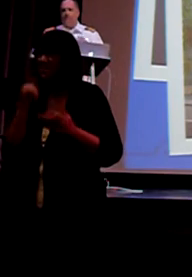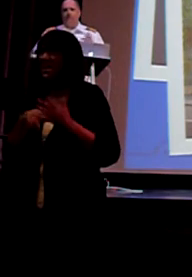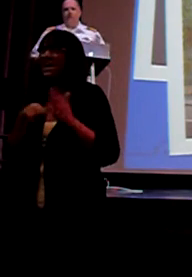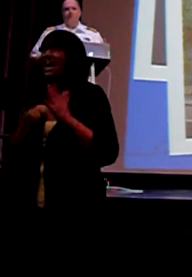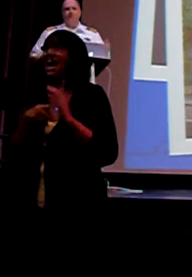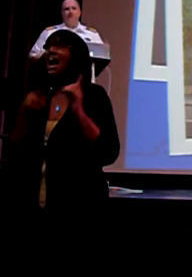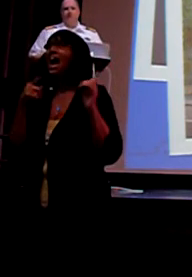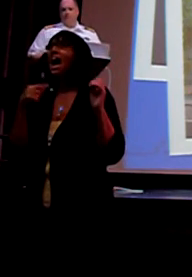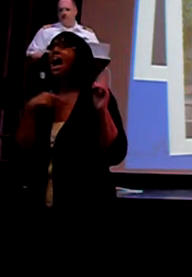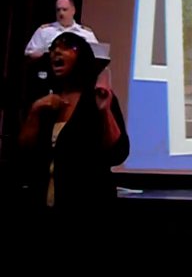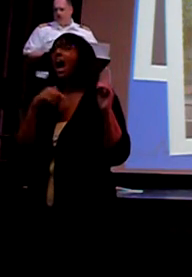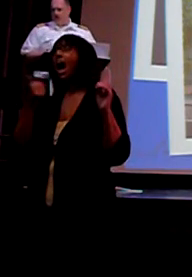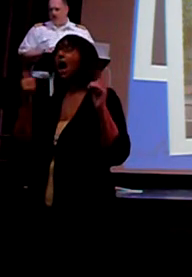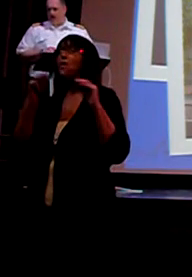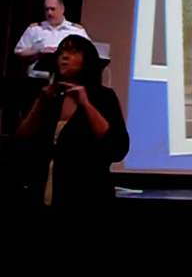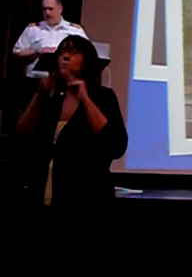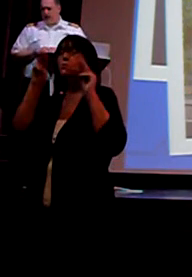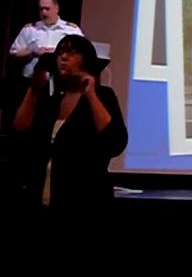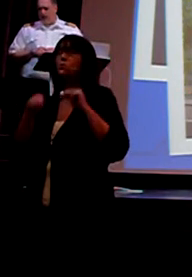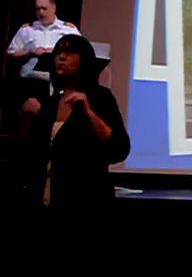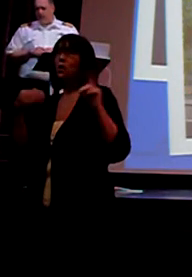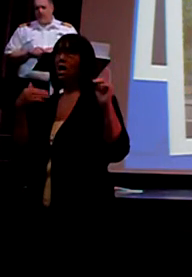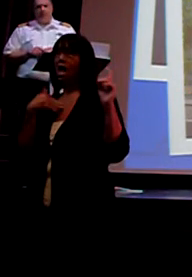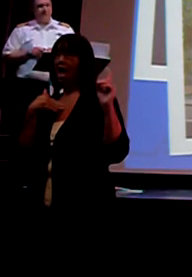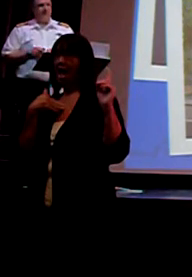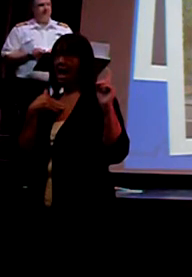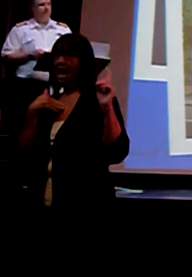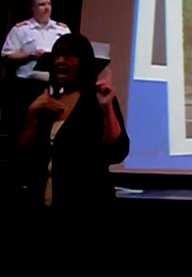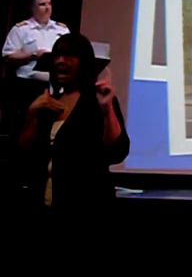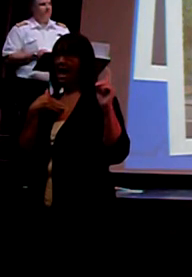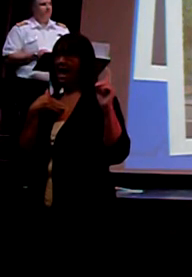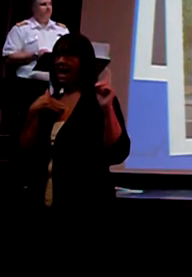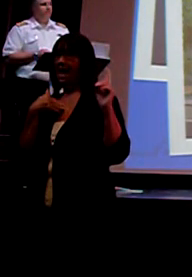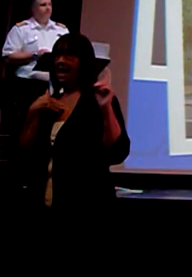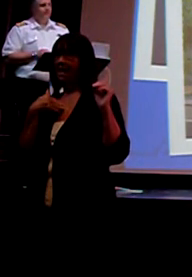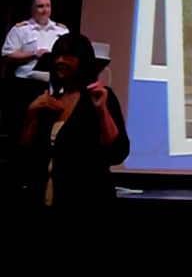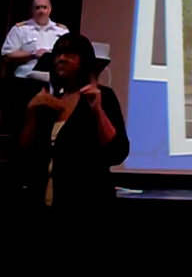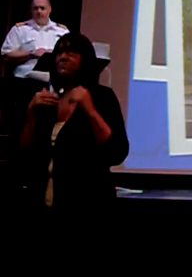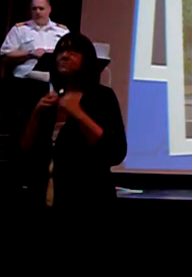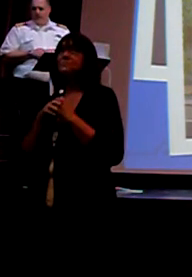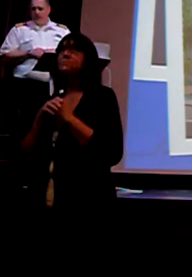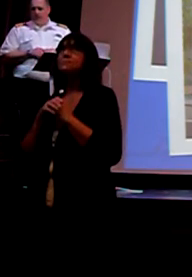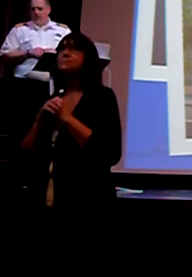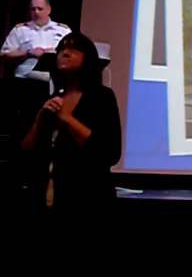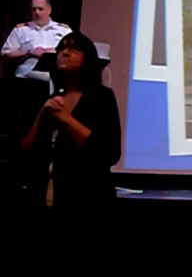there's one of the other museums here where you have the Sea City Museum.